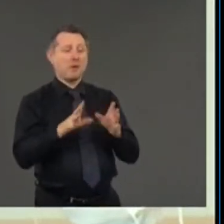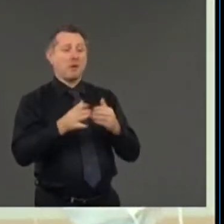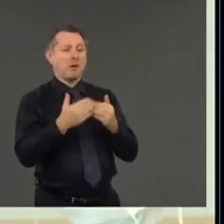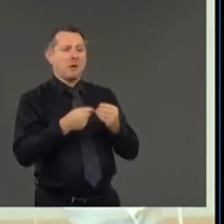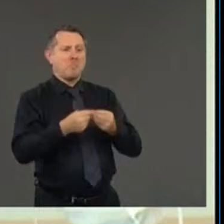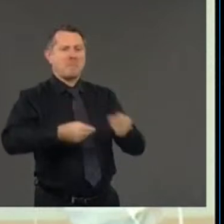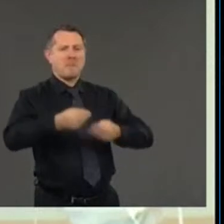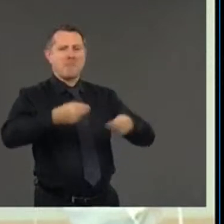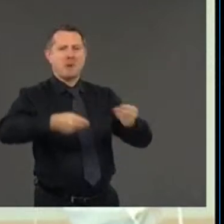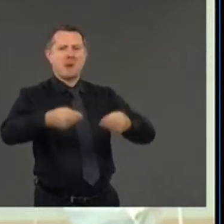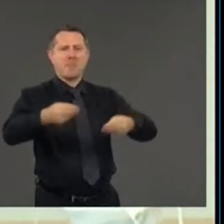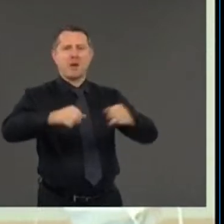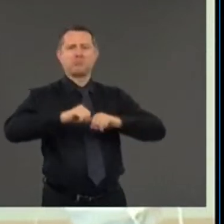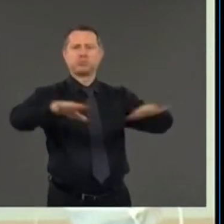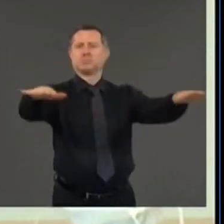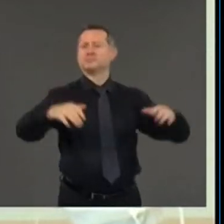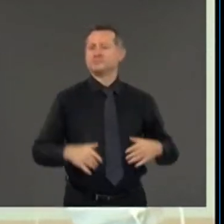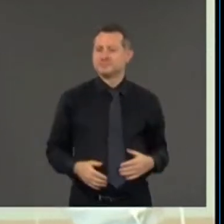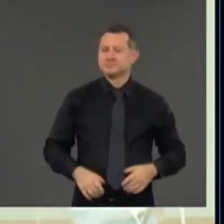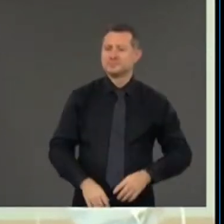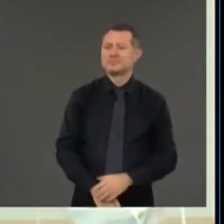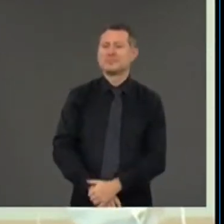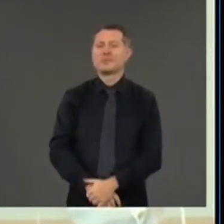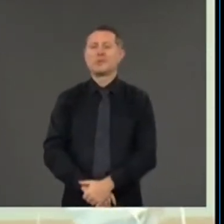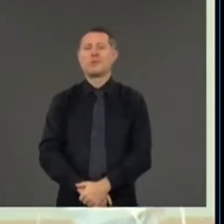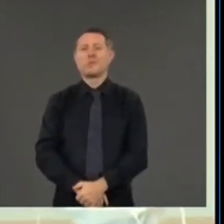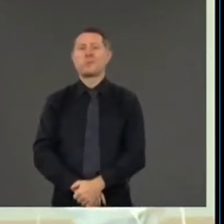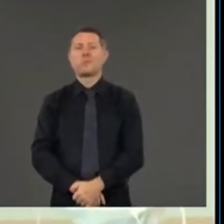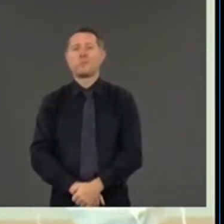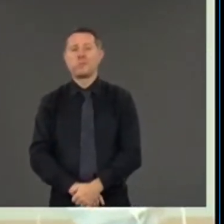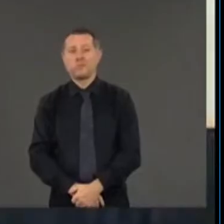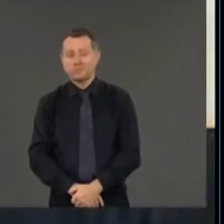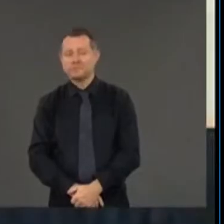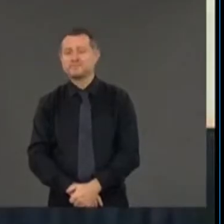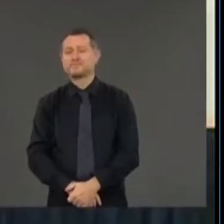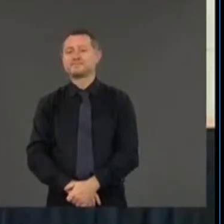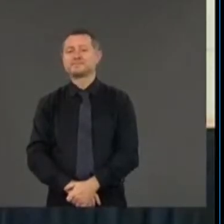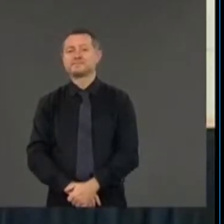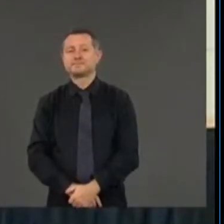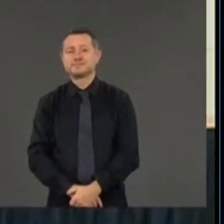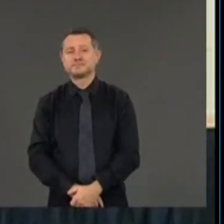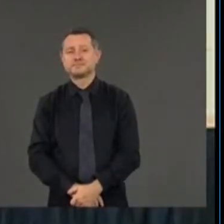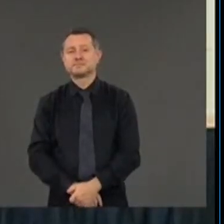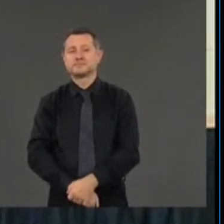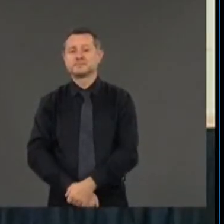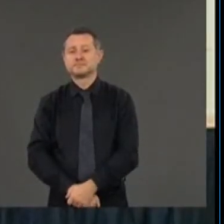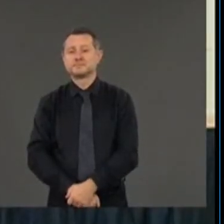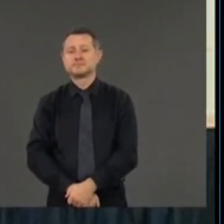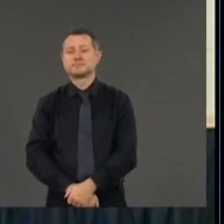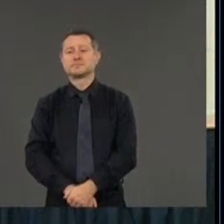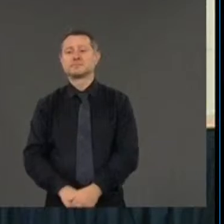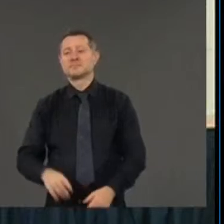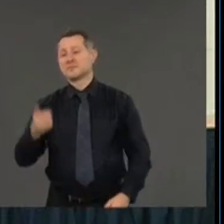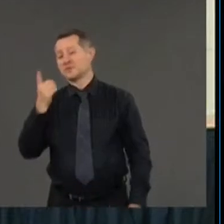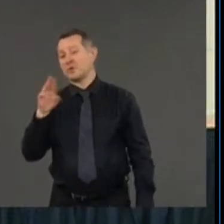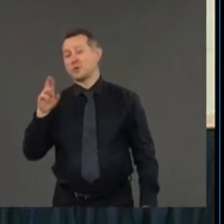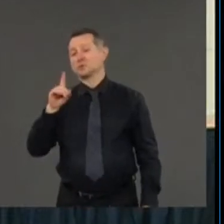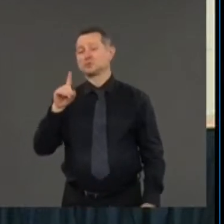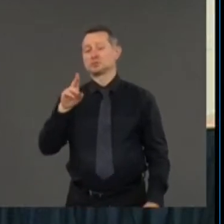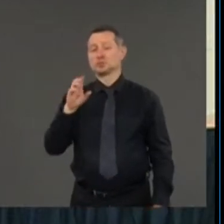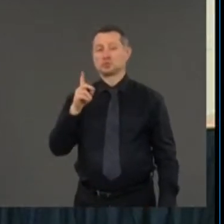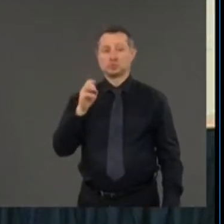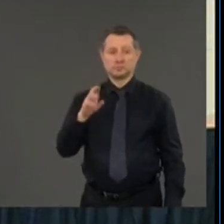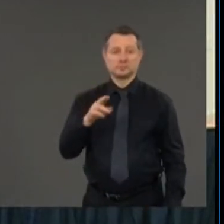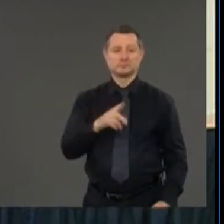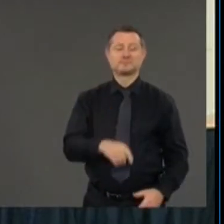only exacerbates when you come on the inside, potentially. And do you want to add anything? Just very briefly, that the community of